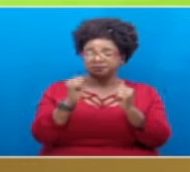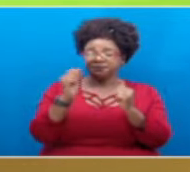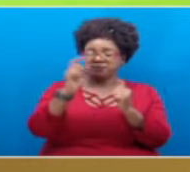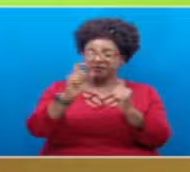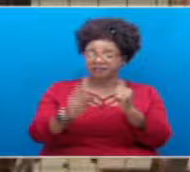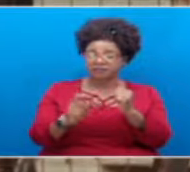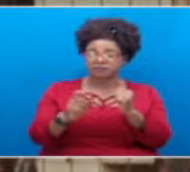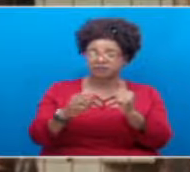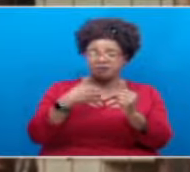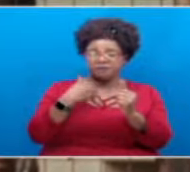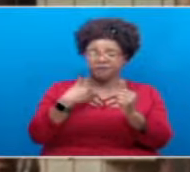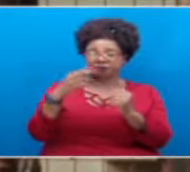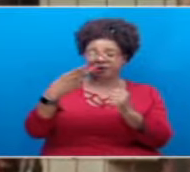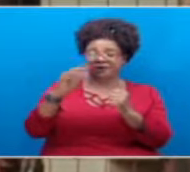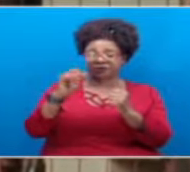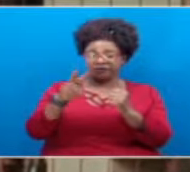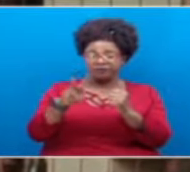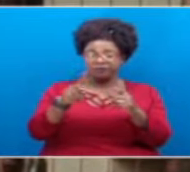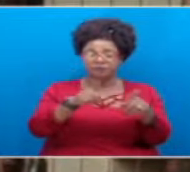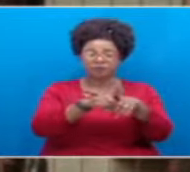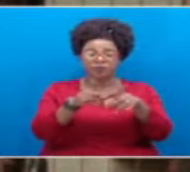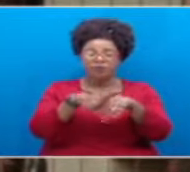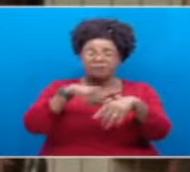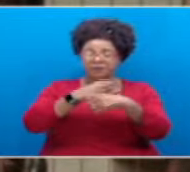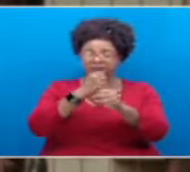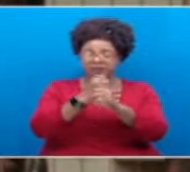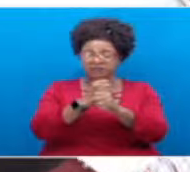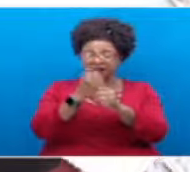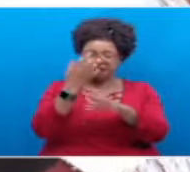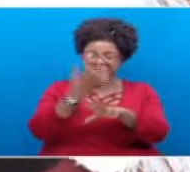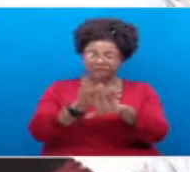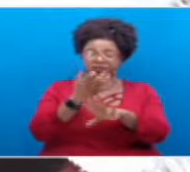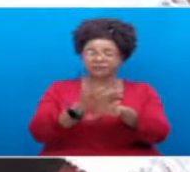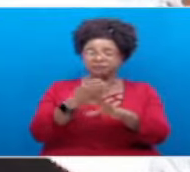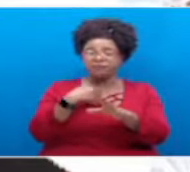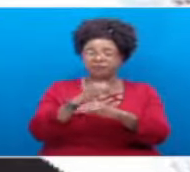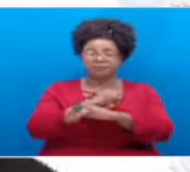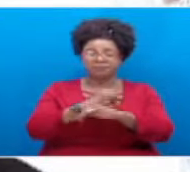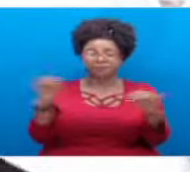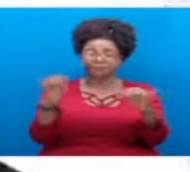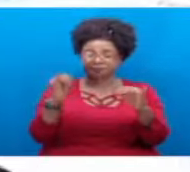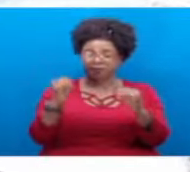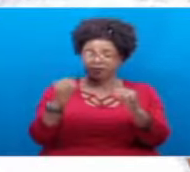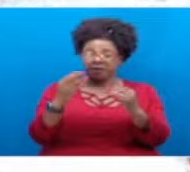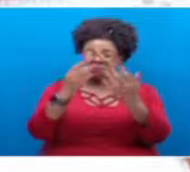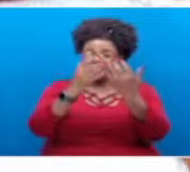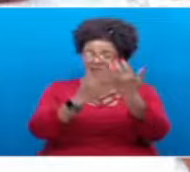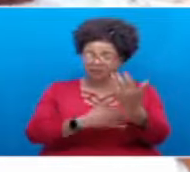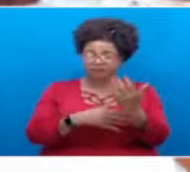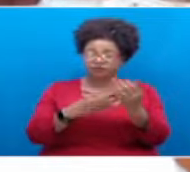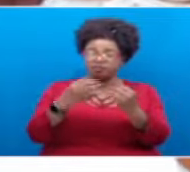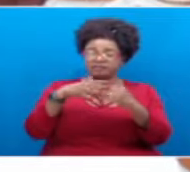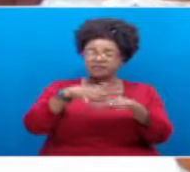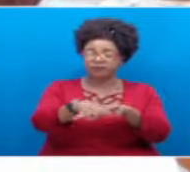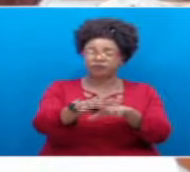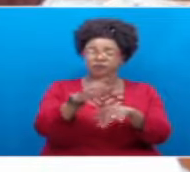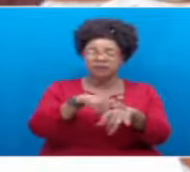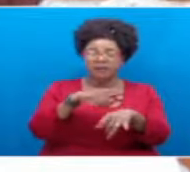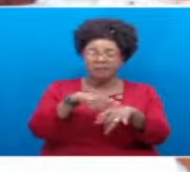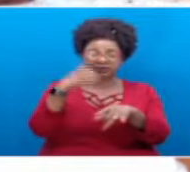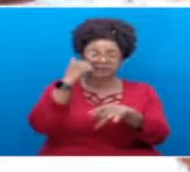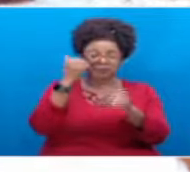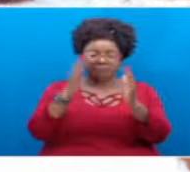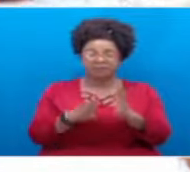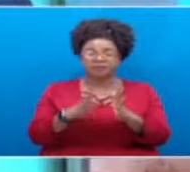with HIV also makes it difficult to get clean blood for transfusion when a patient is admitted with severe